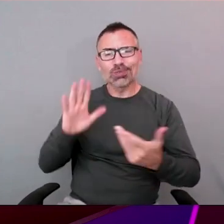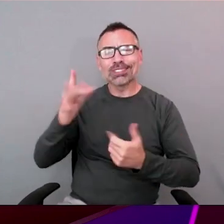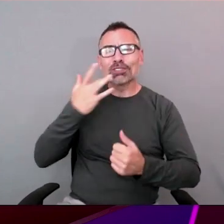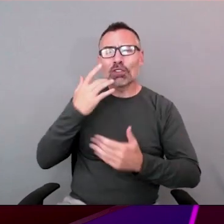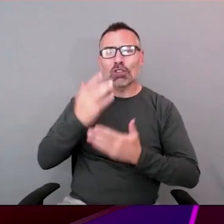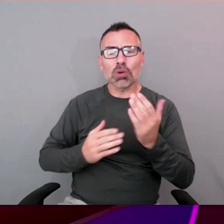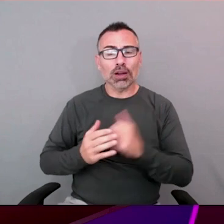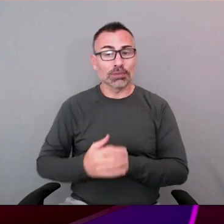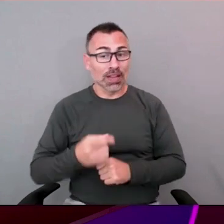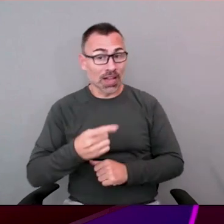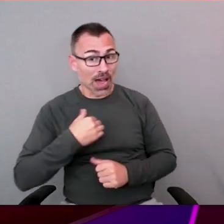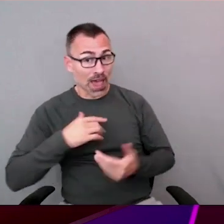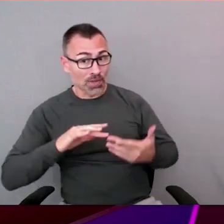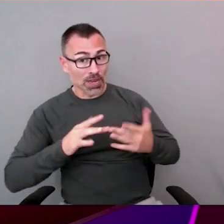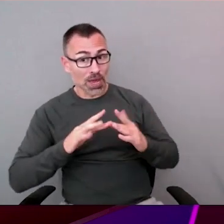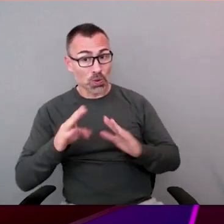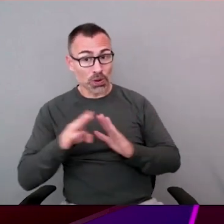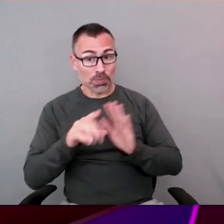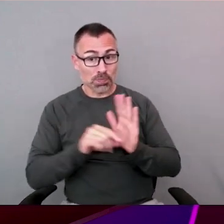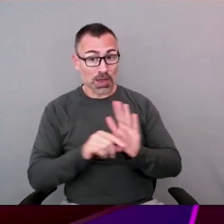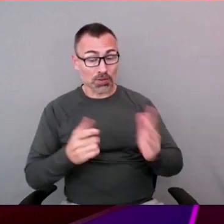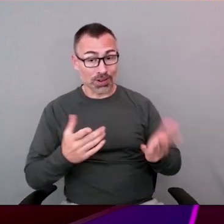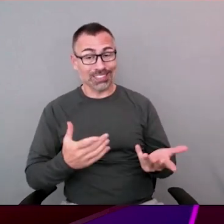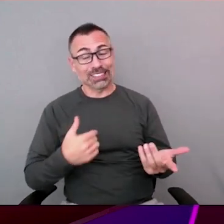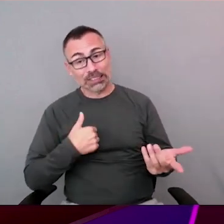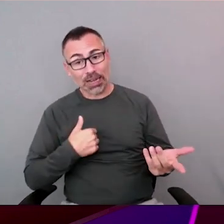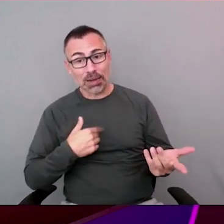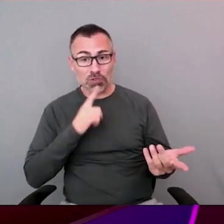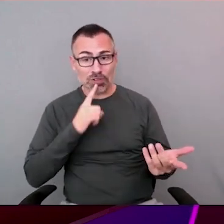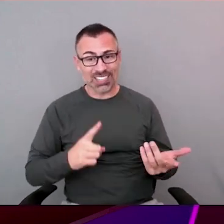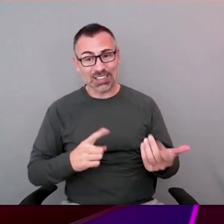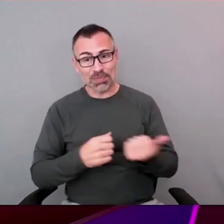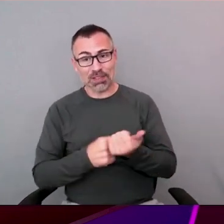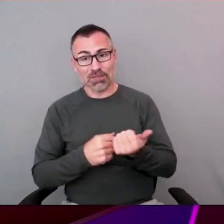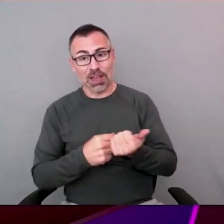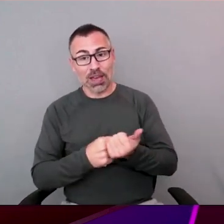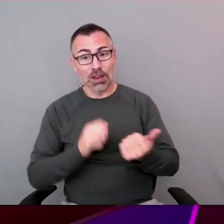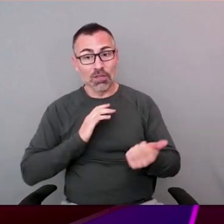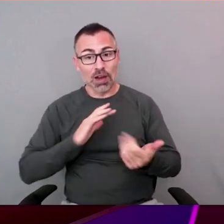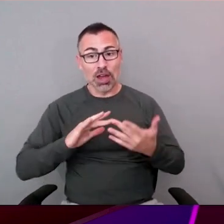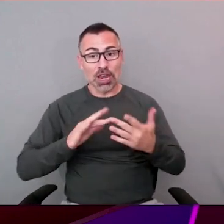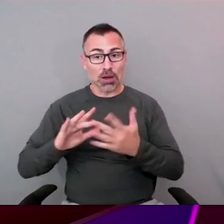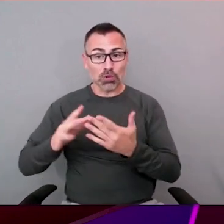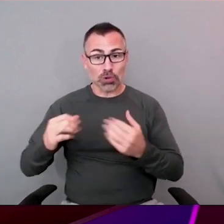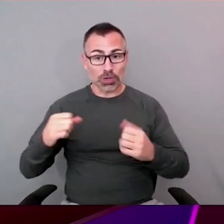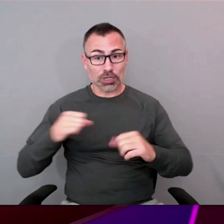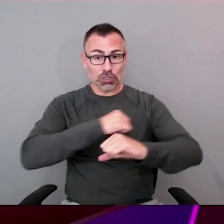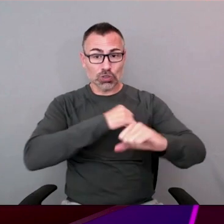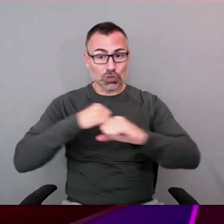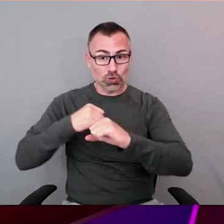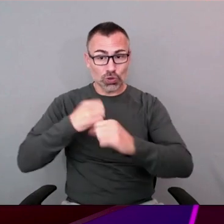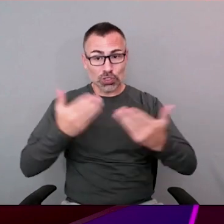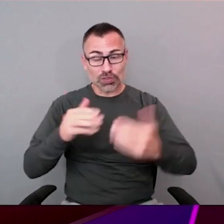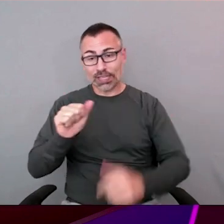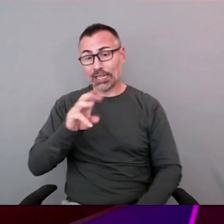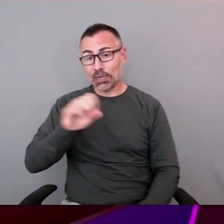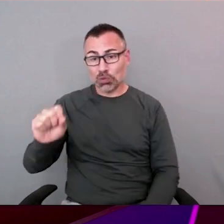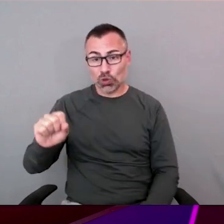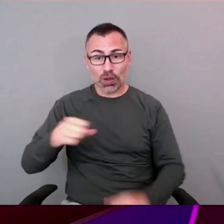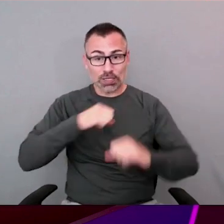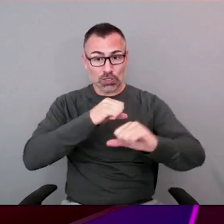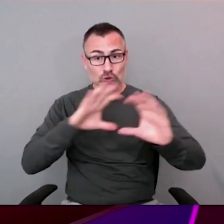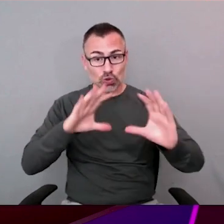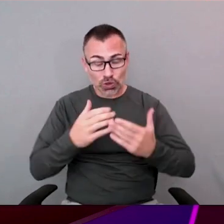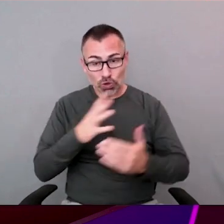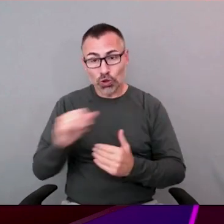networking background, and so I'm a big fan of our network security services like AWS security groups and access lists and